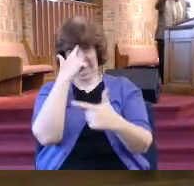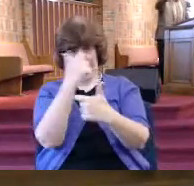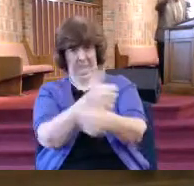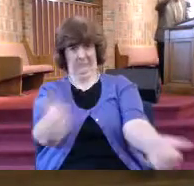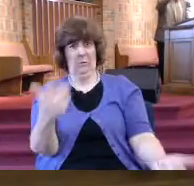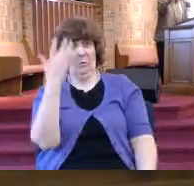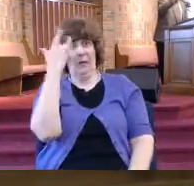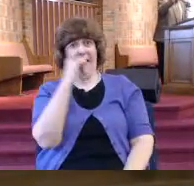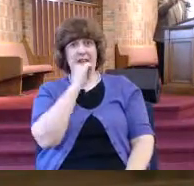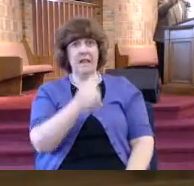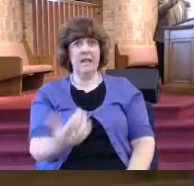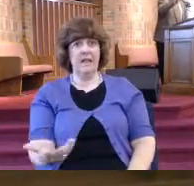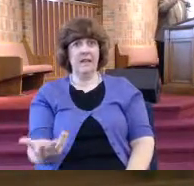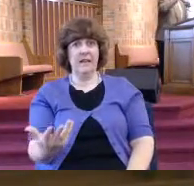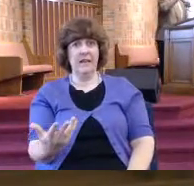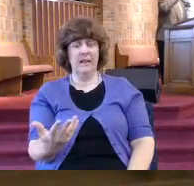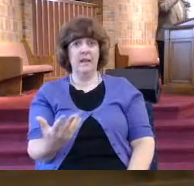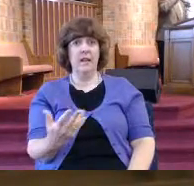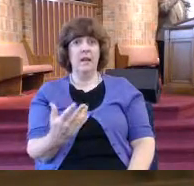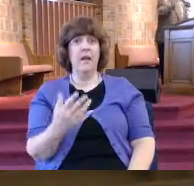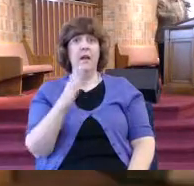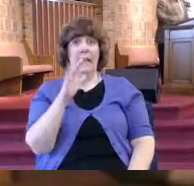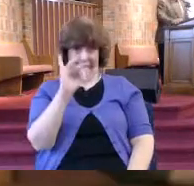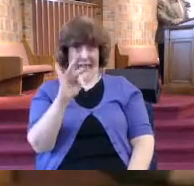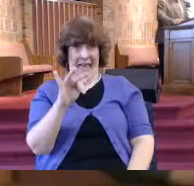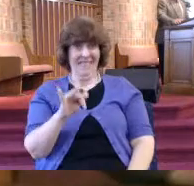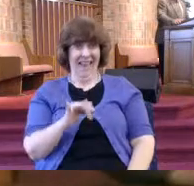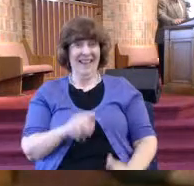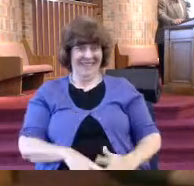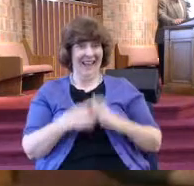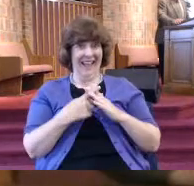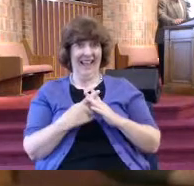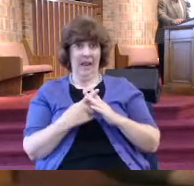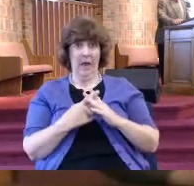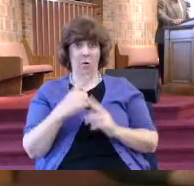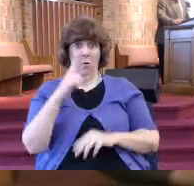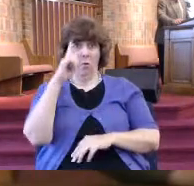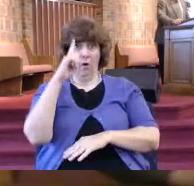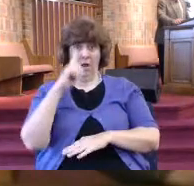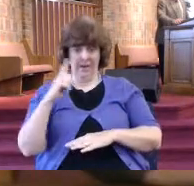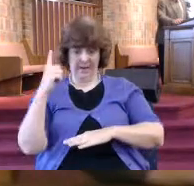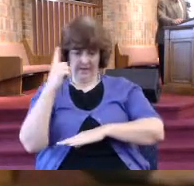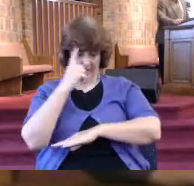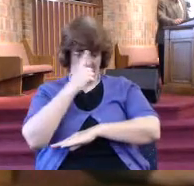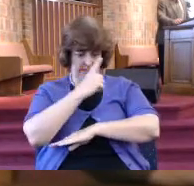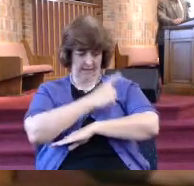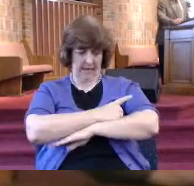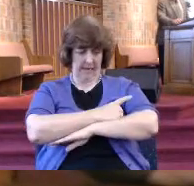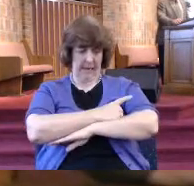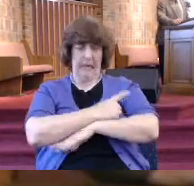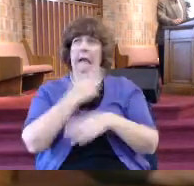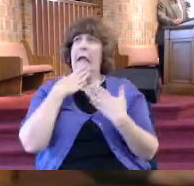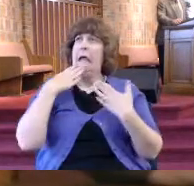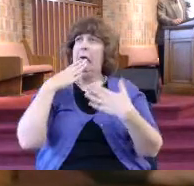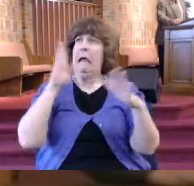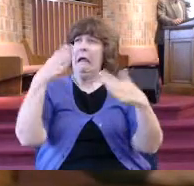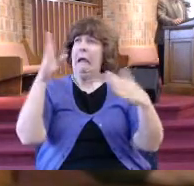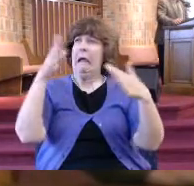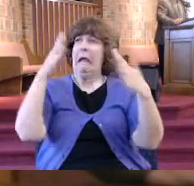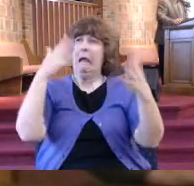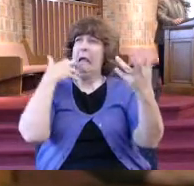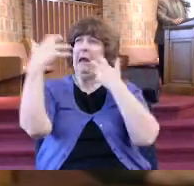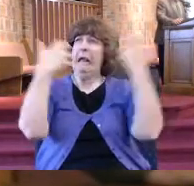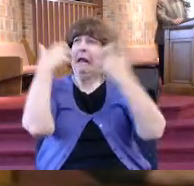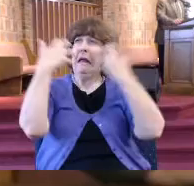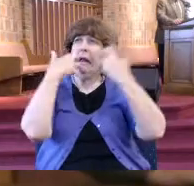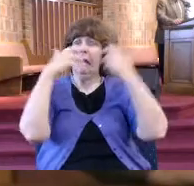Before the end of the first day, there would be people up in arms demanding that